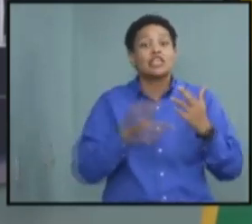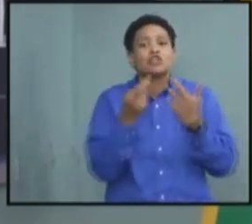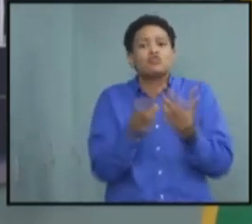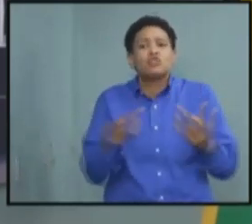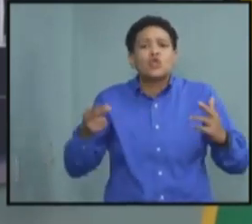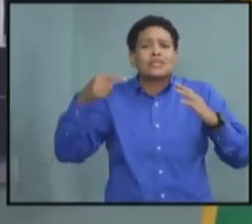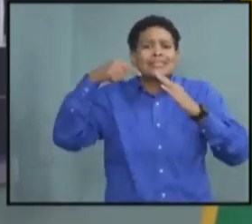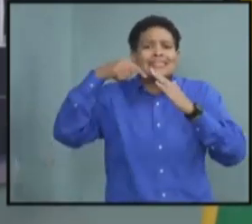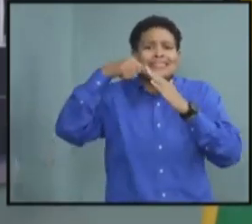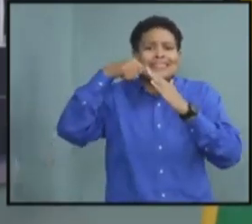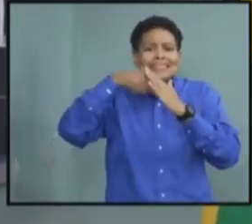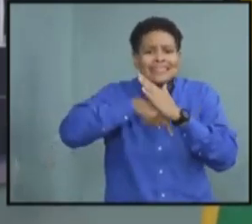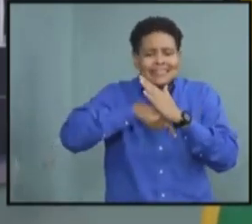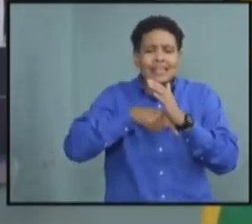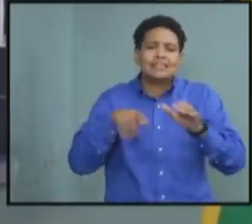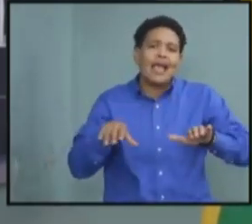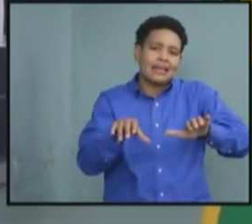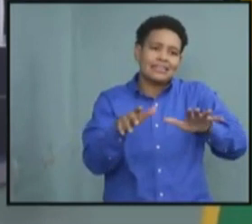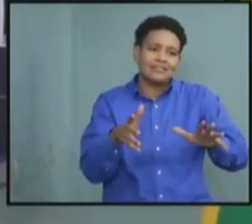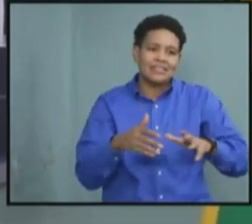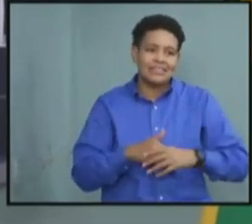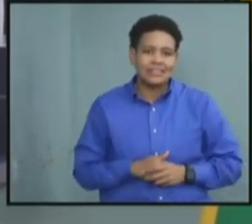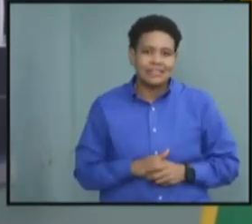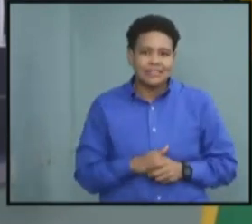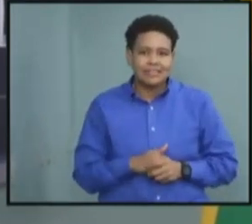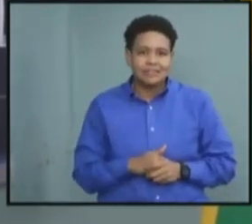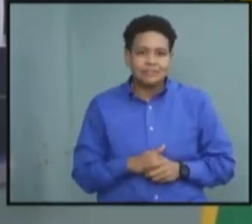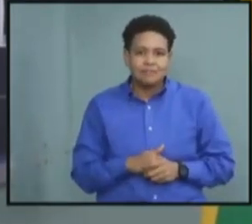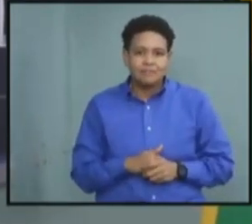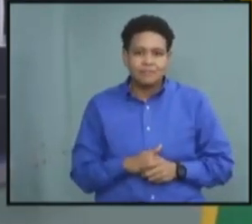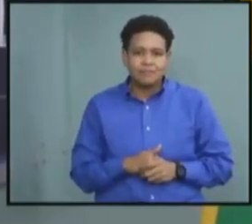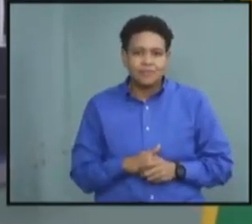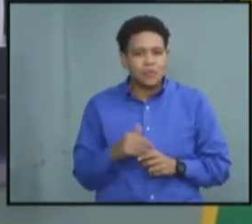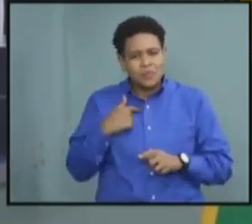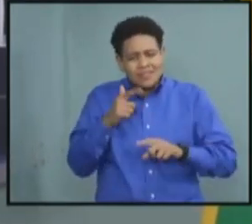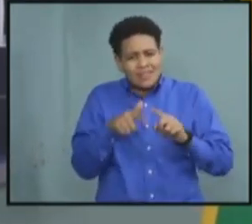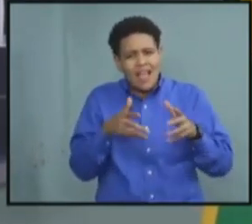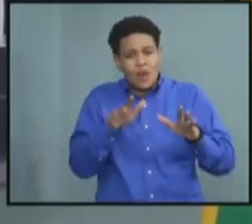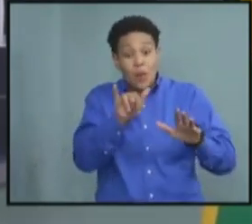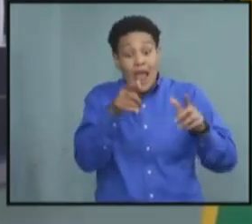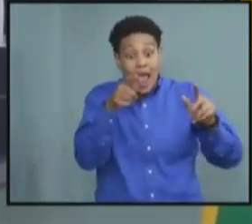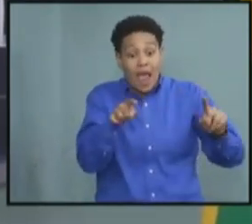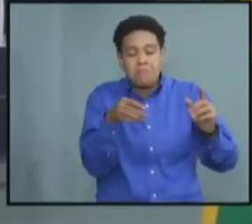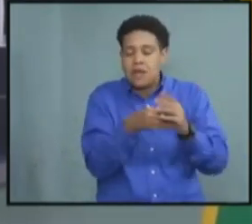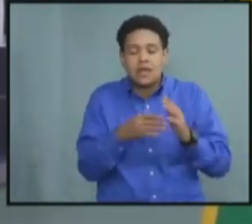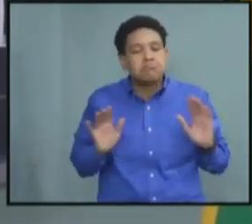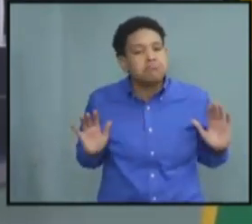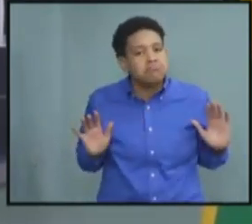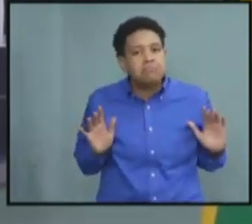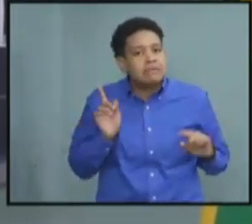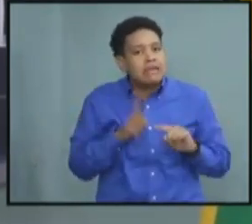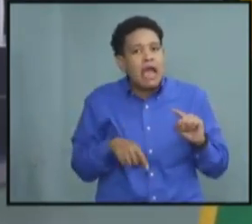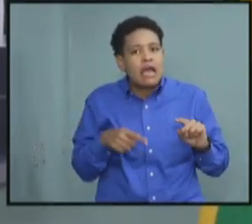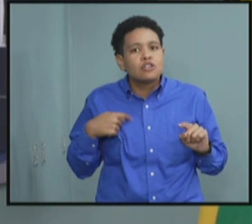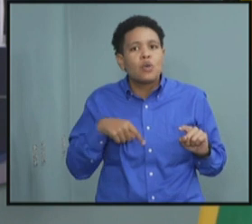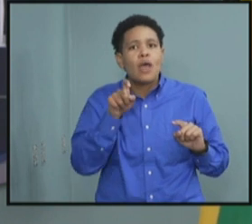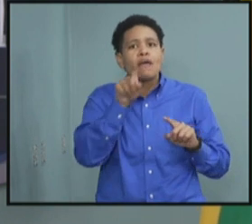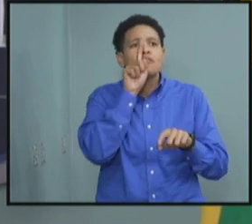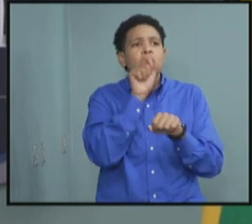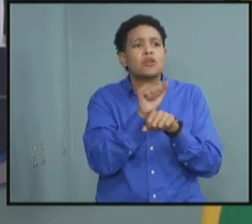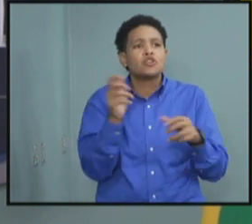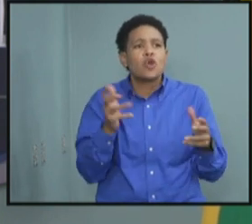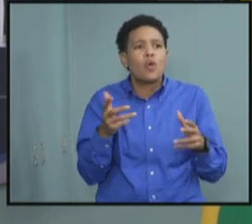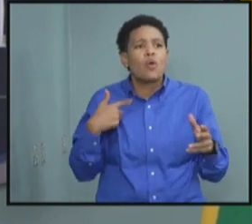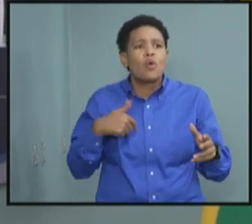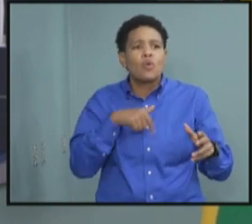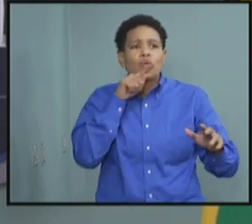resource-intense activities. We cannot afford that to happen again. So we have to make sure that